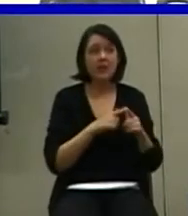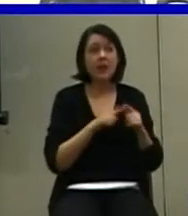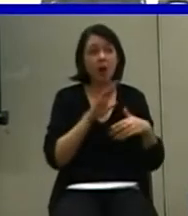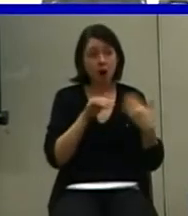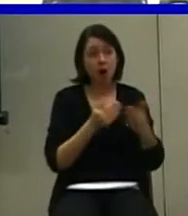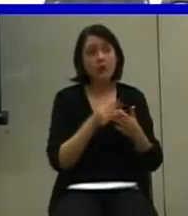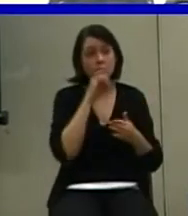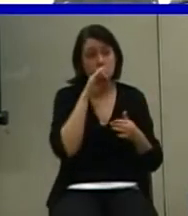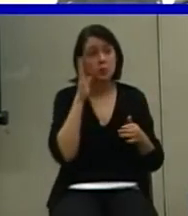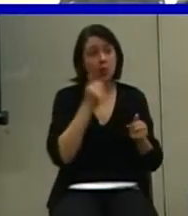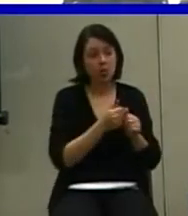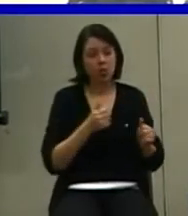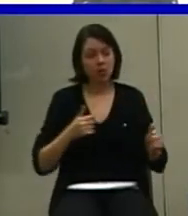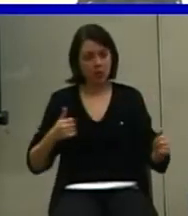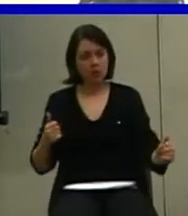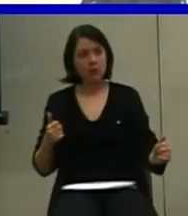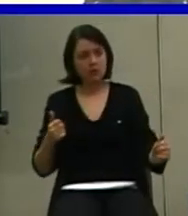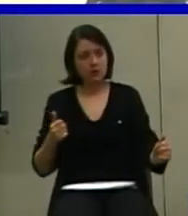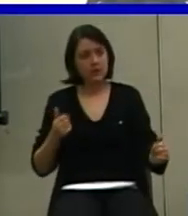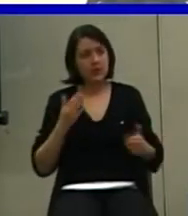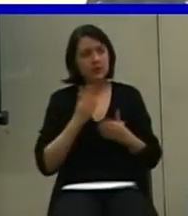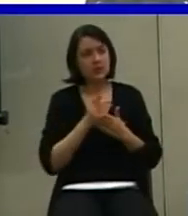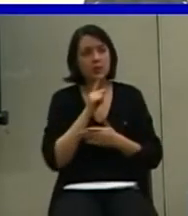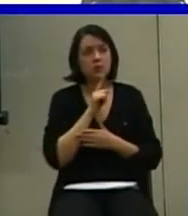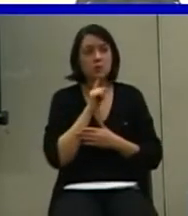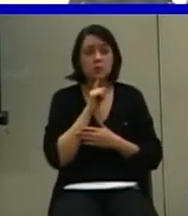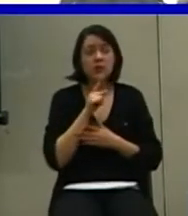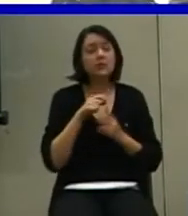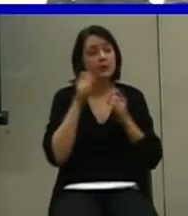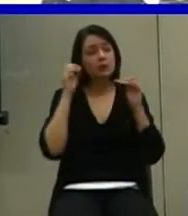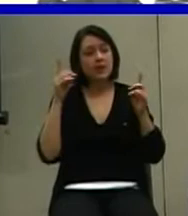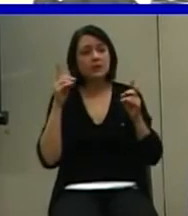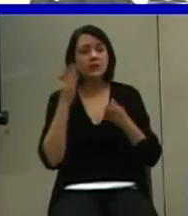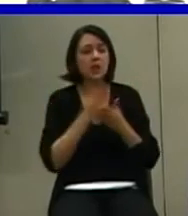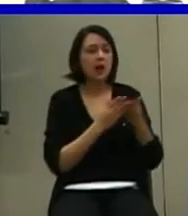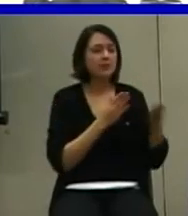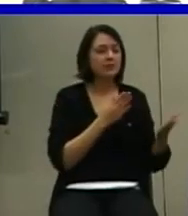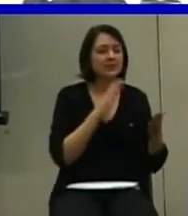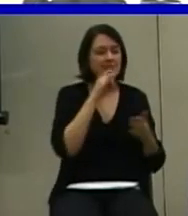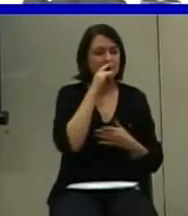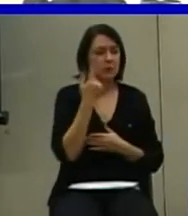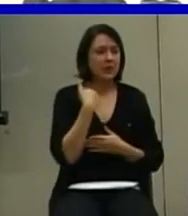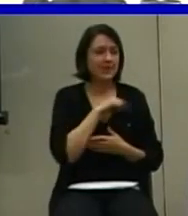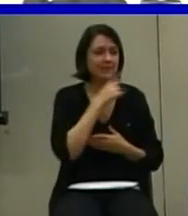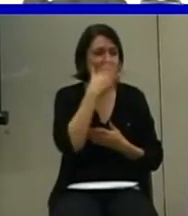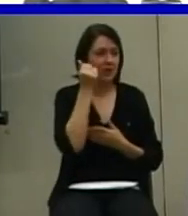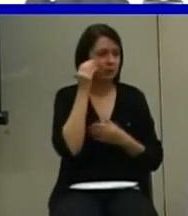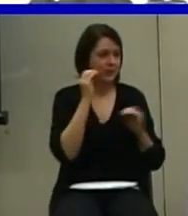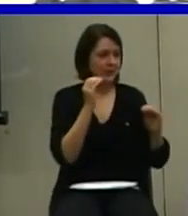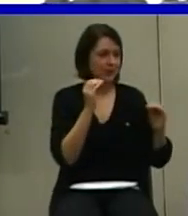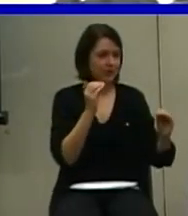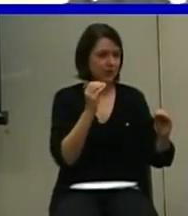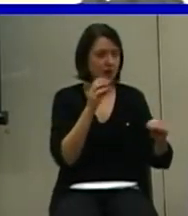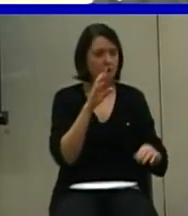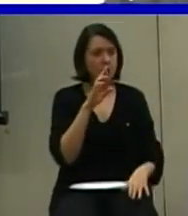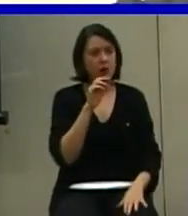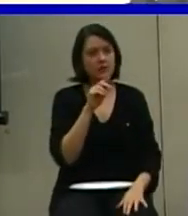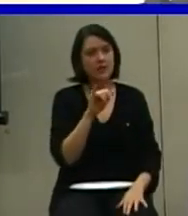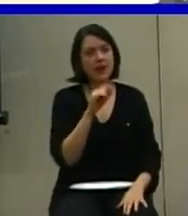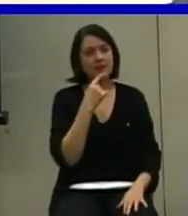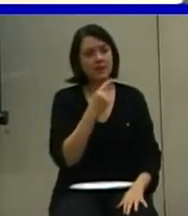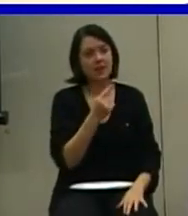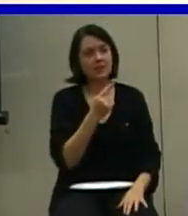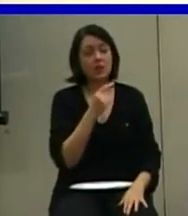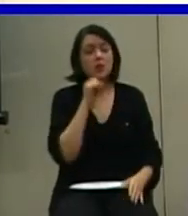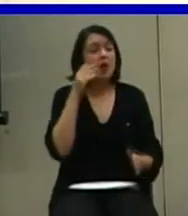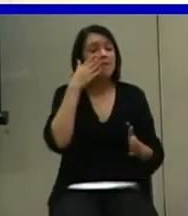eventually get that far behind. Some of them would be real special ed kids, and some are just kids that we forgot to teach. RTI says,